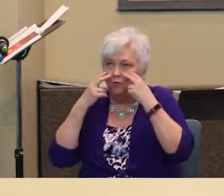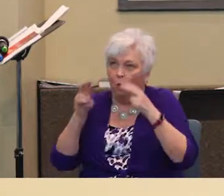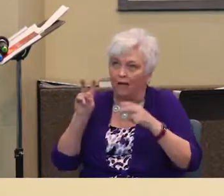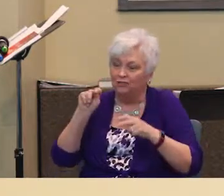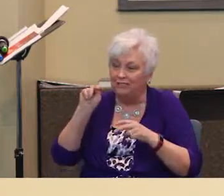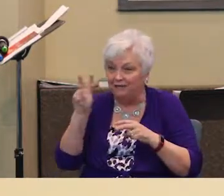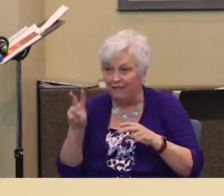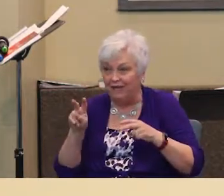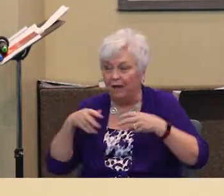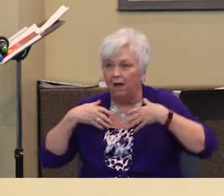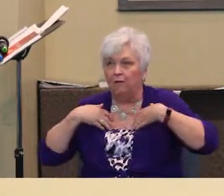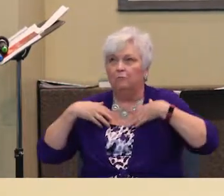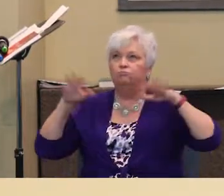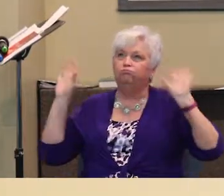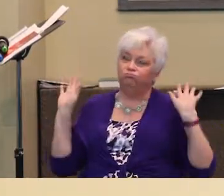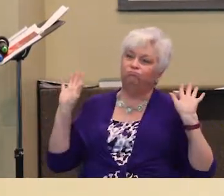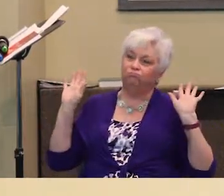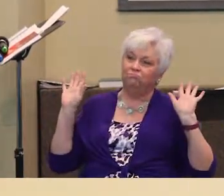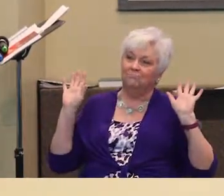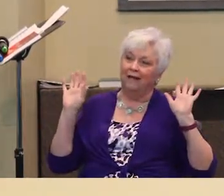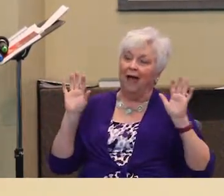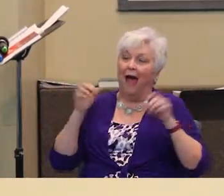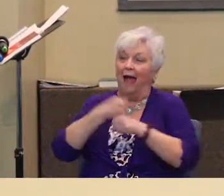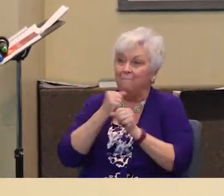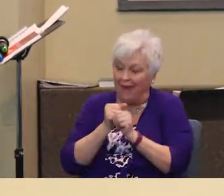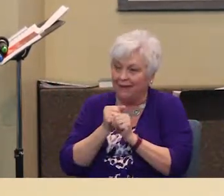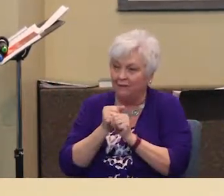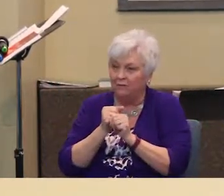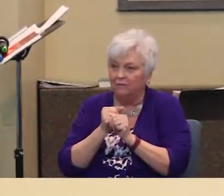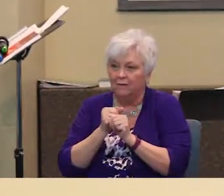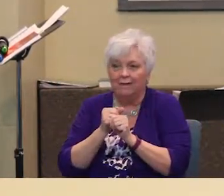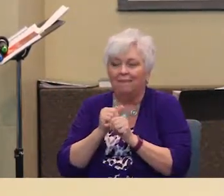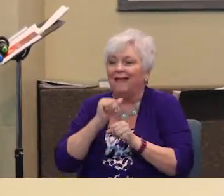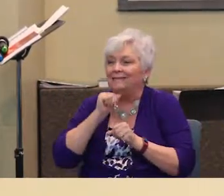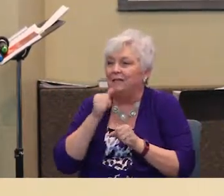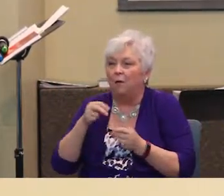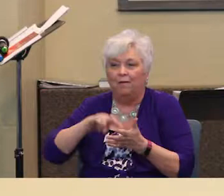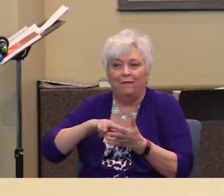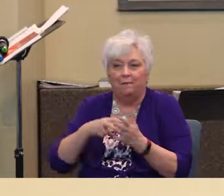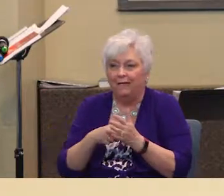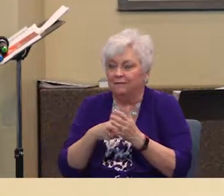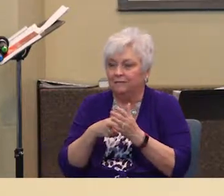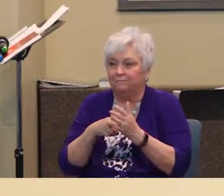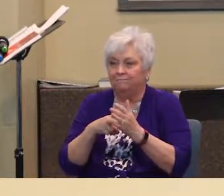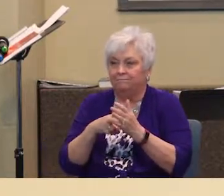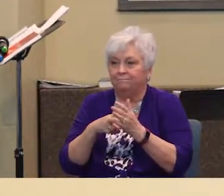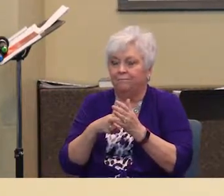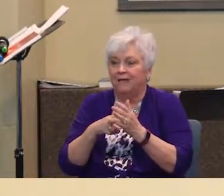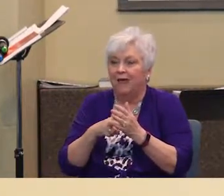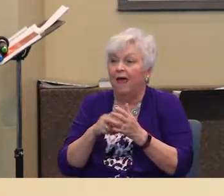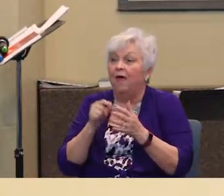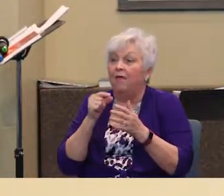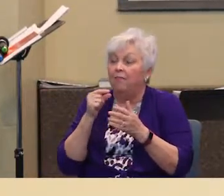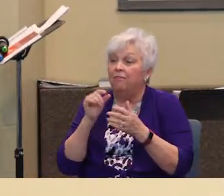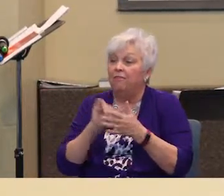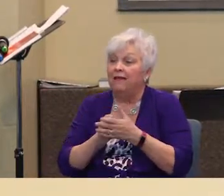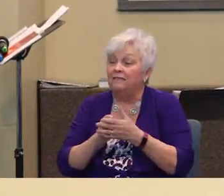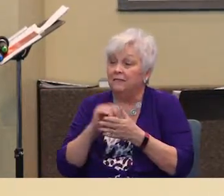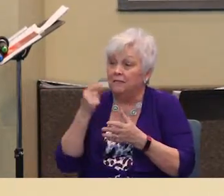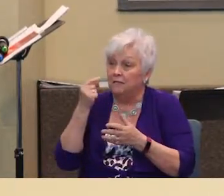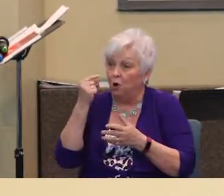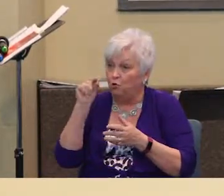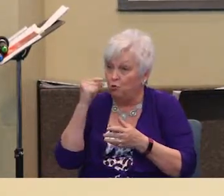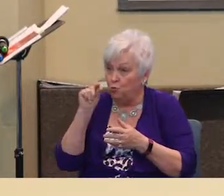Whew, barely made it. Barely survived. That's not what this means. This is a Greek word, and one Greek word,